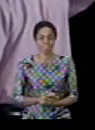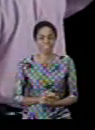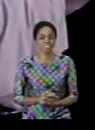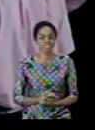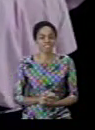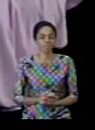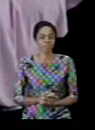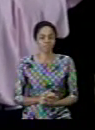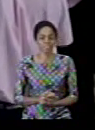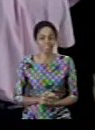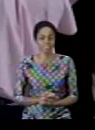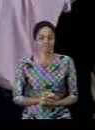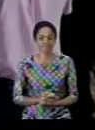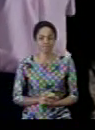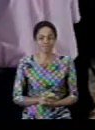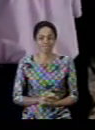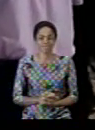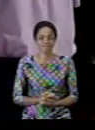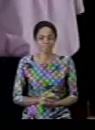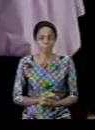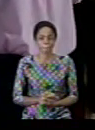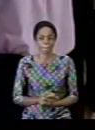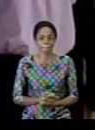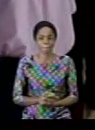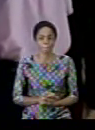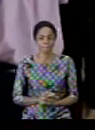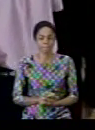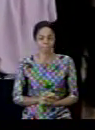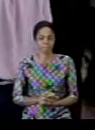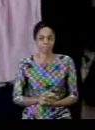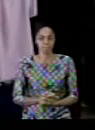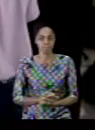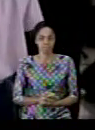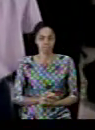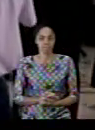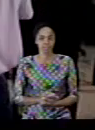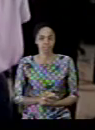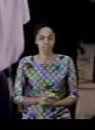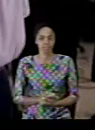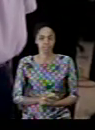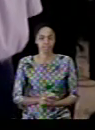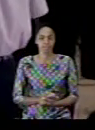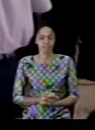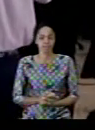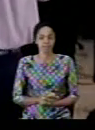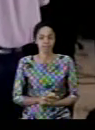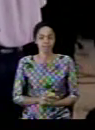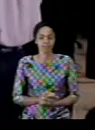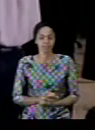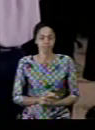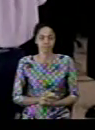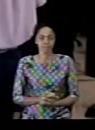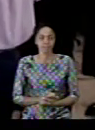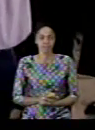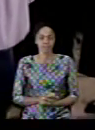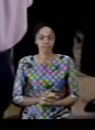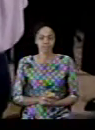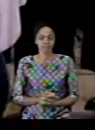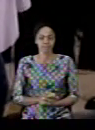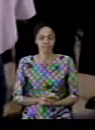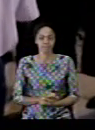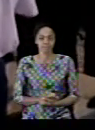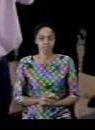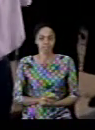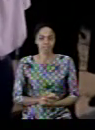wum la wo. Wum wum la wo, kata kata fatu, ege